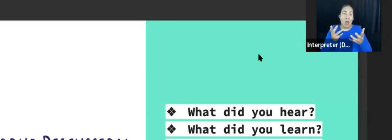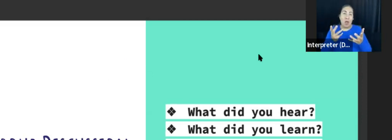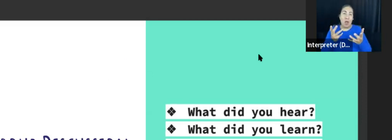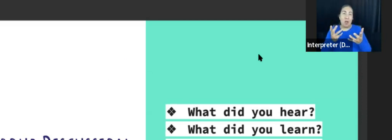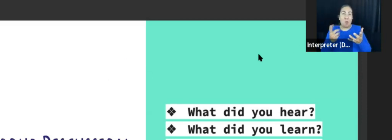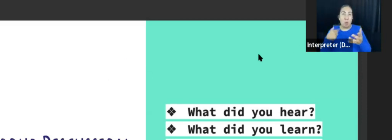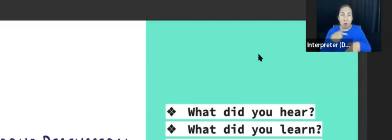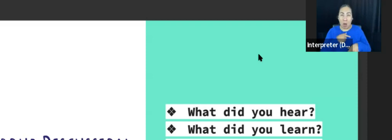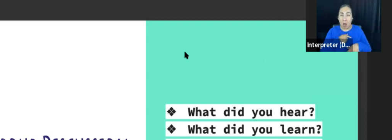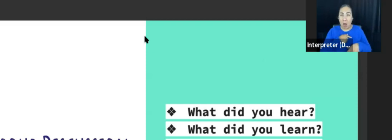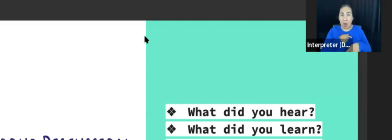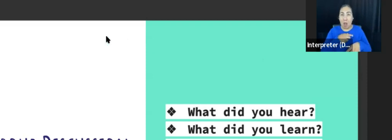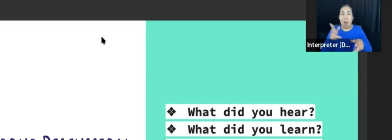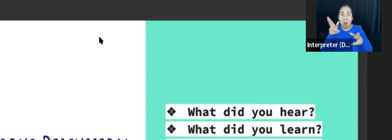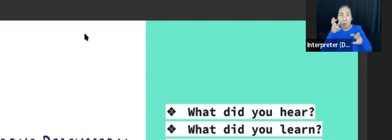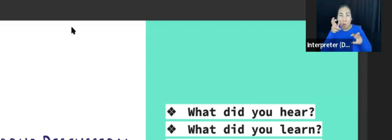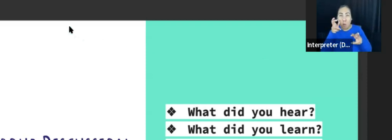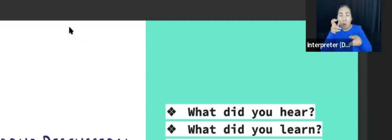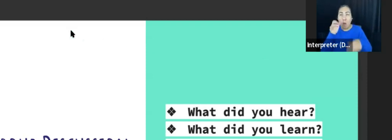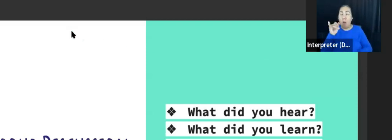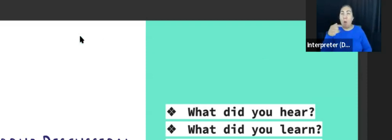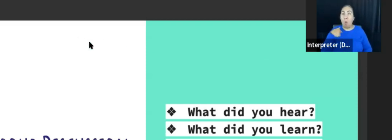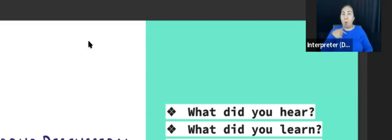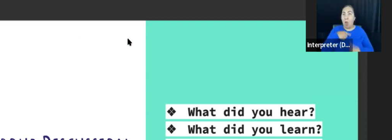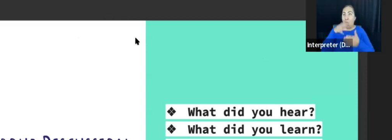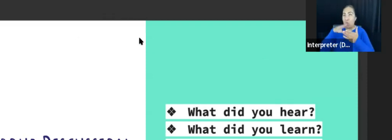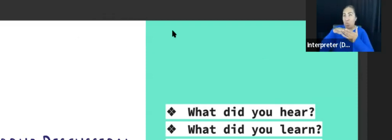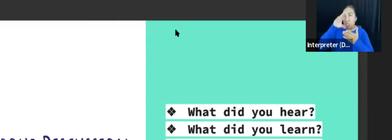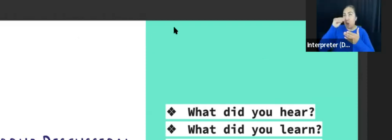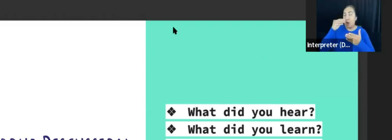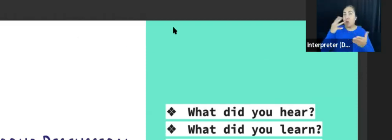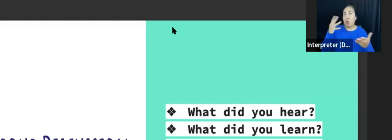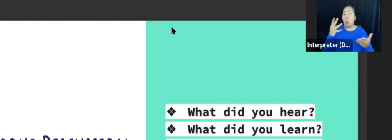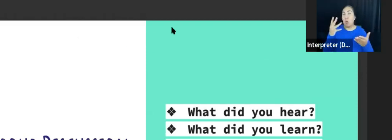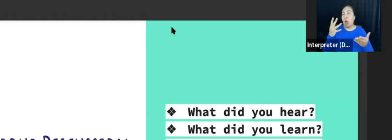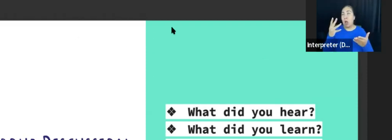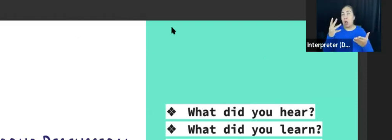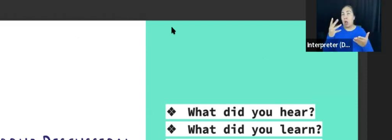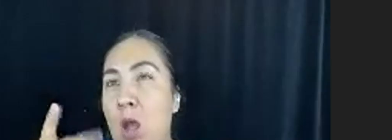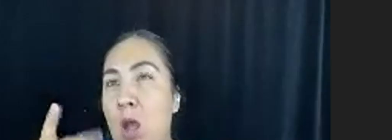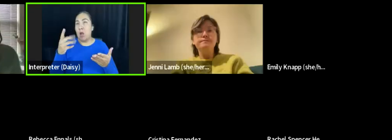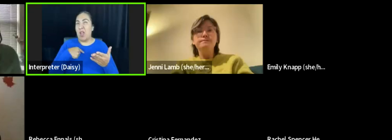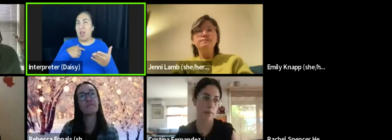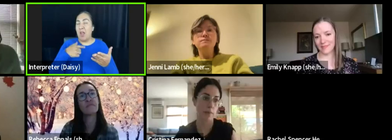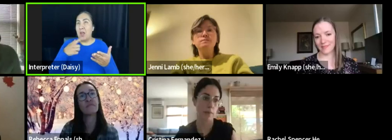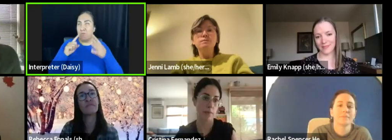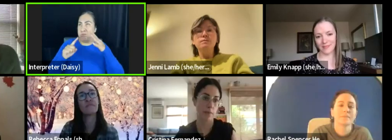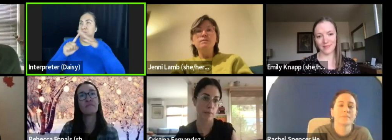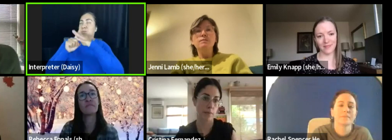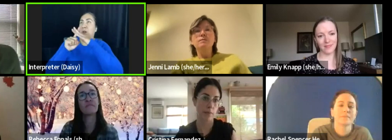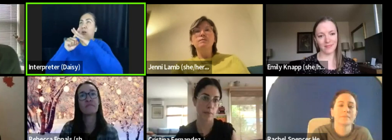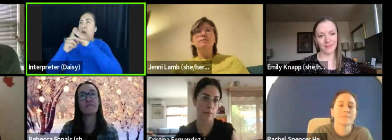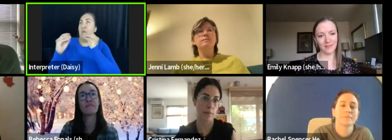heard, what we're learning, what we're taking away, and just more questions that we have.